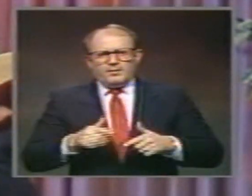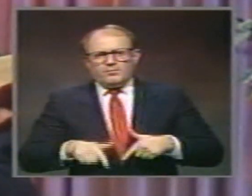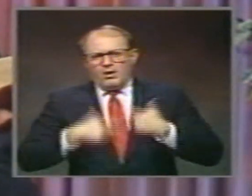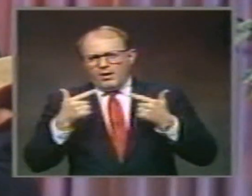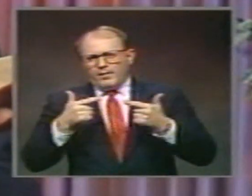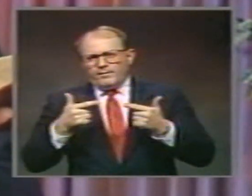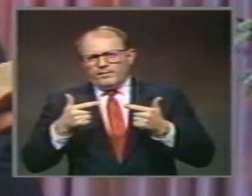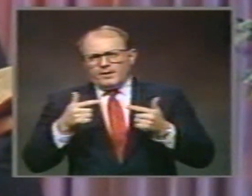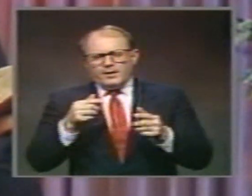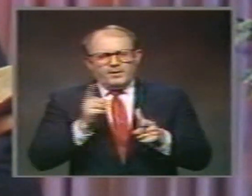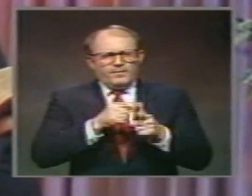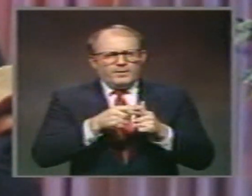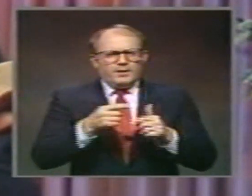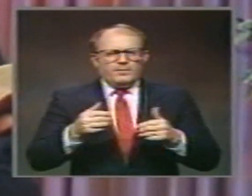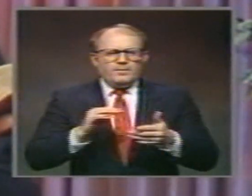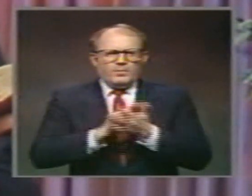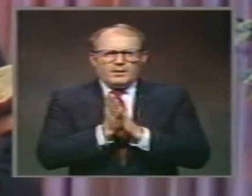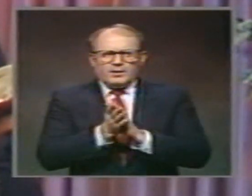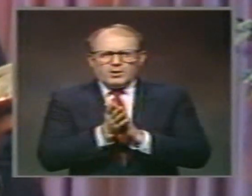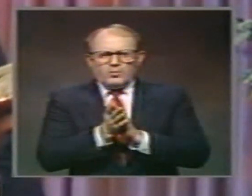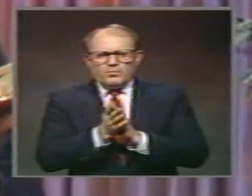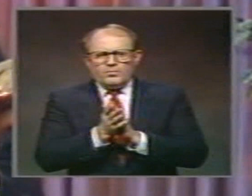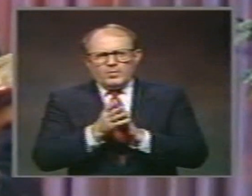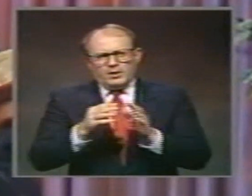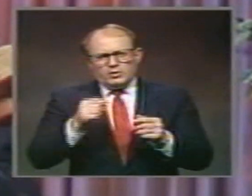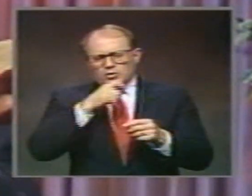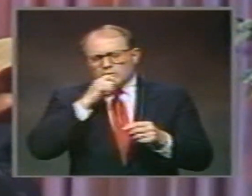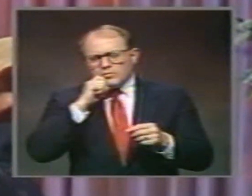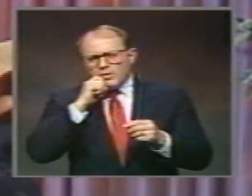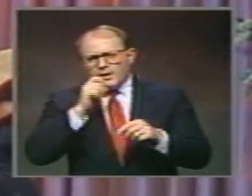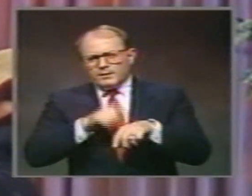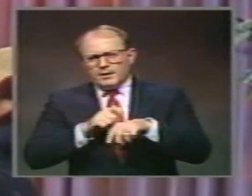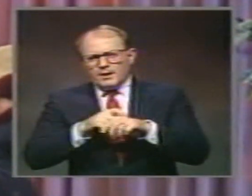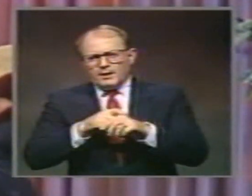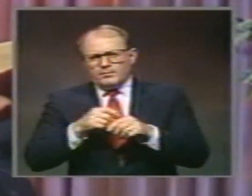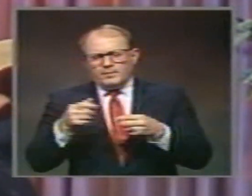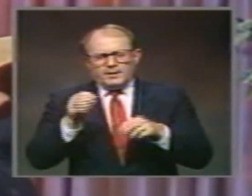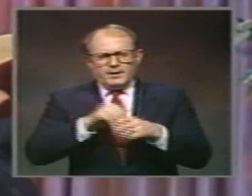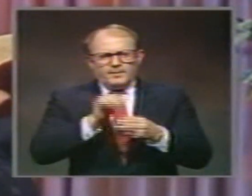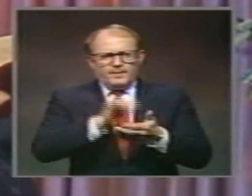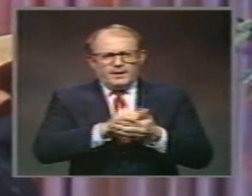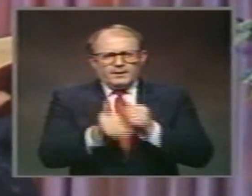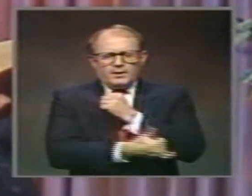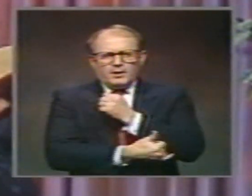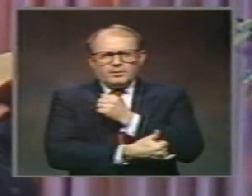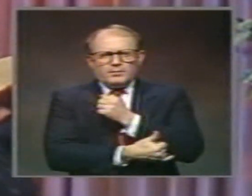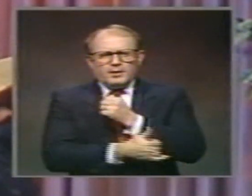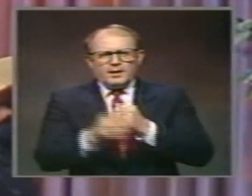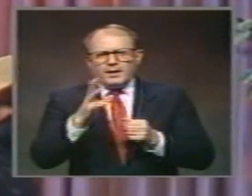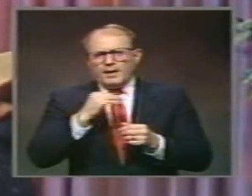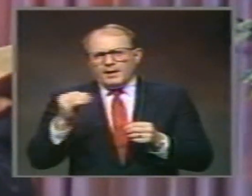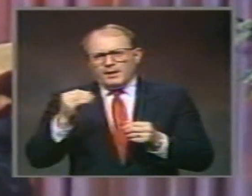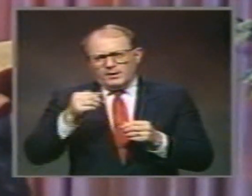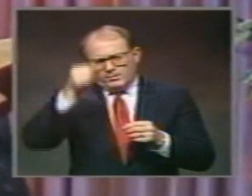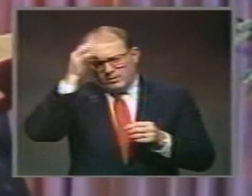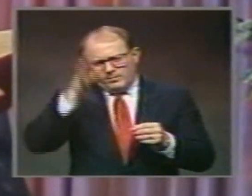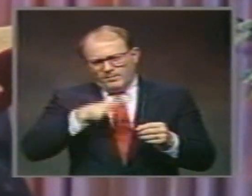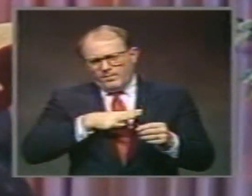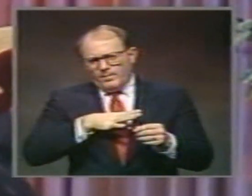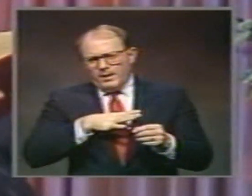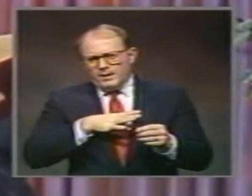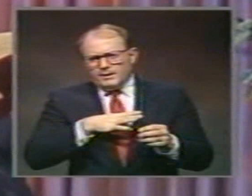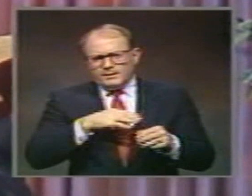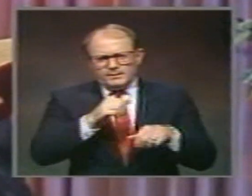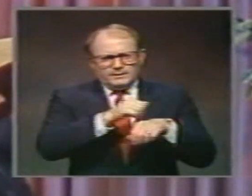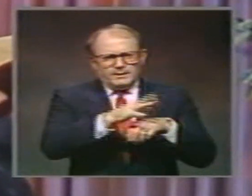that land, and he began to be in want. And he went and joined himself to a citizen of that country, and he sent him to feed into his